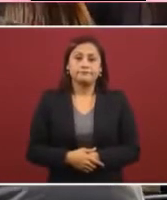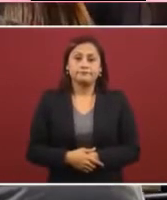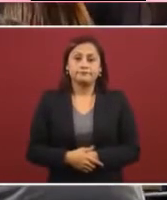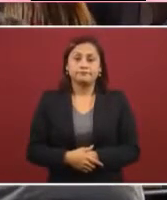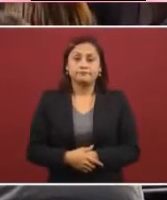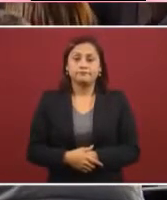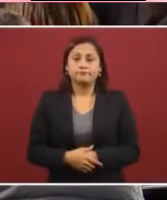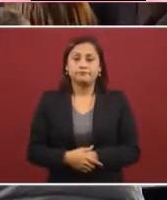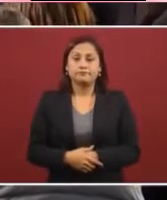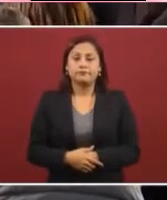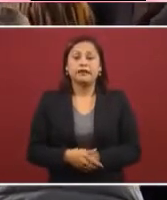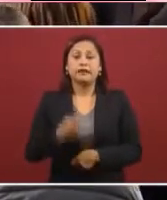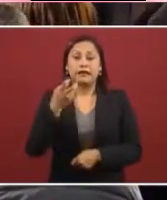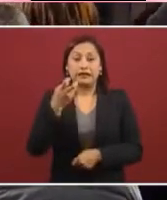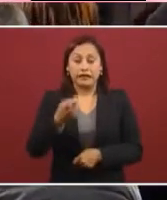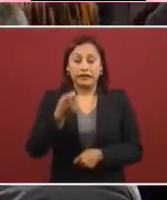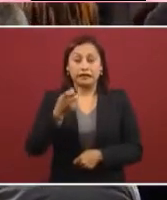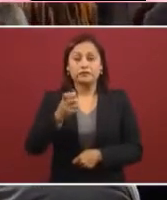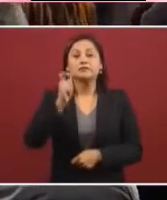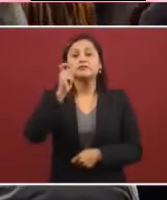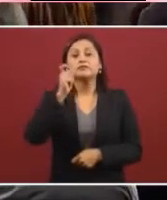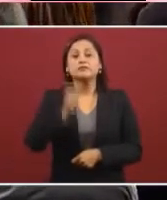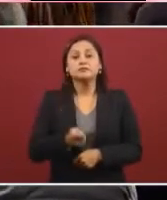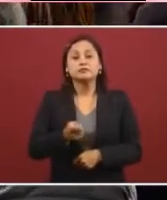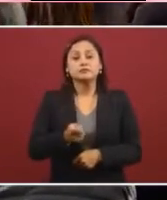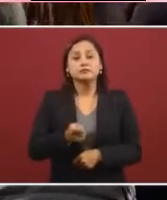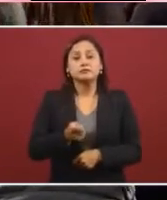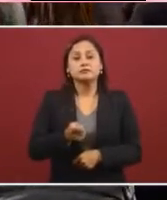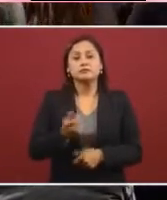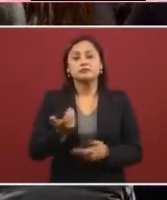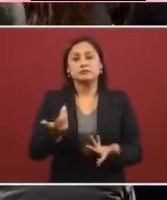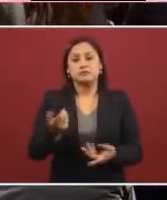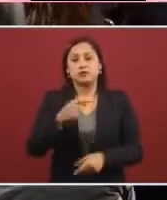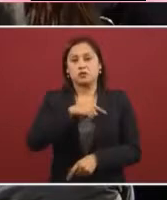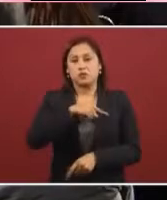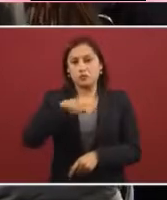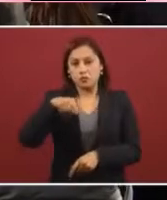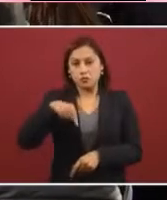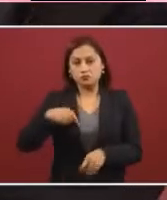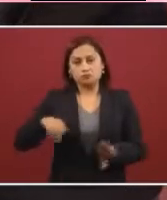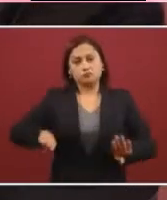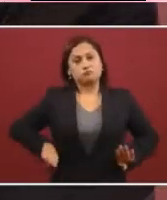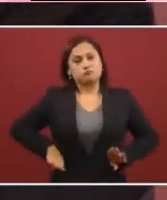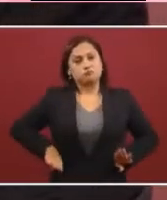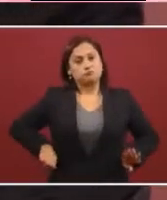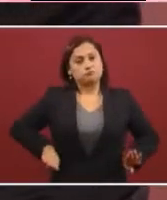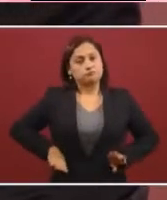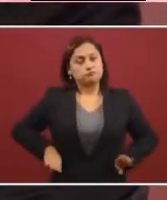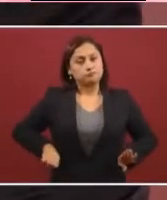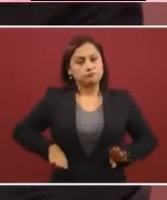This demonstrates an attitude that's receptive